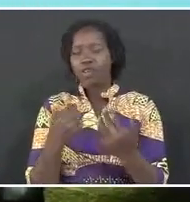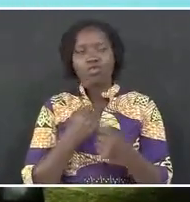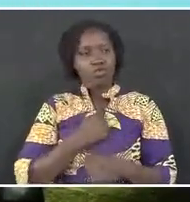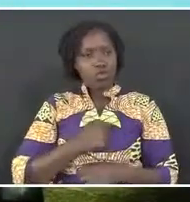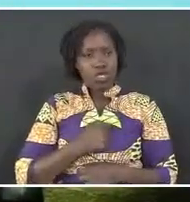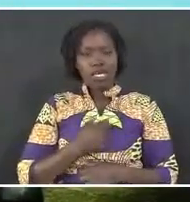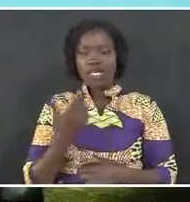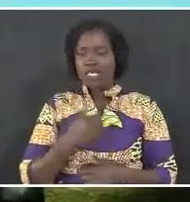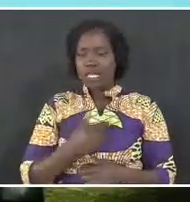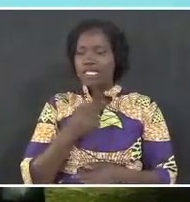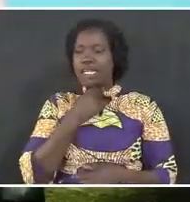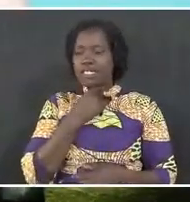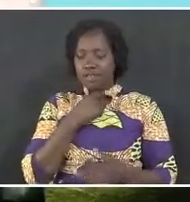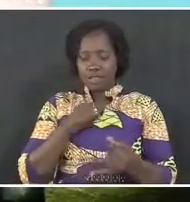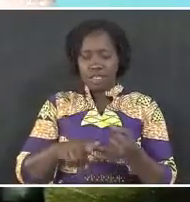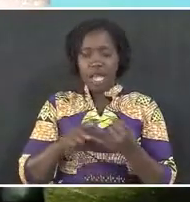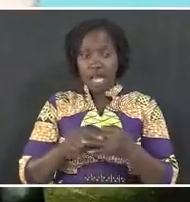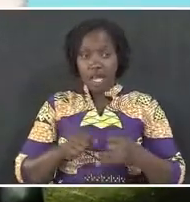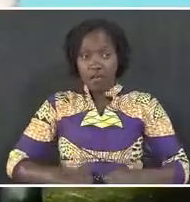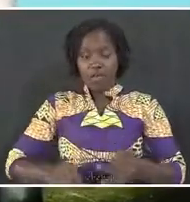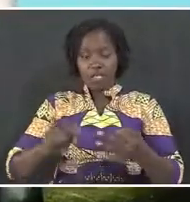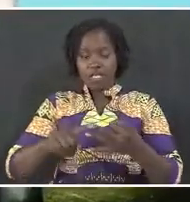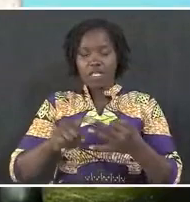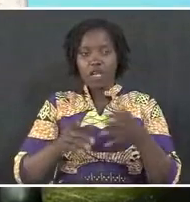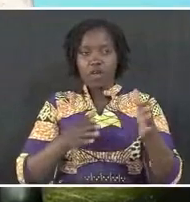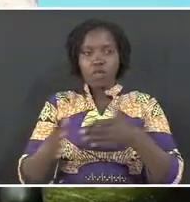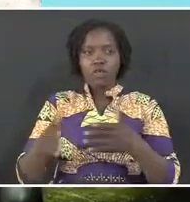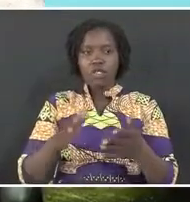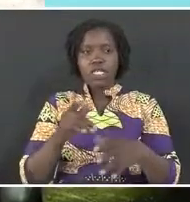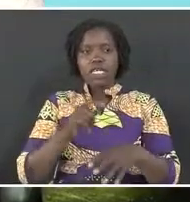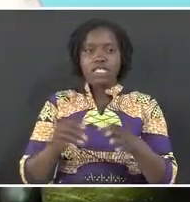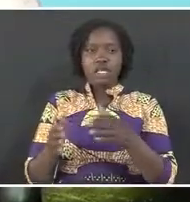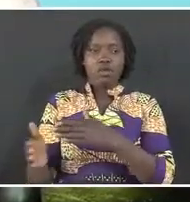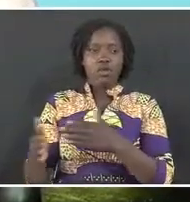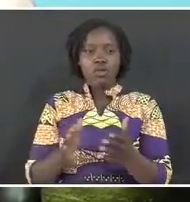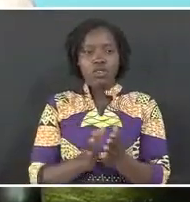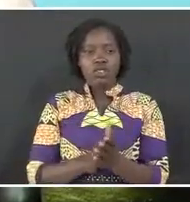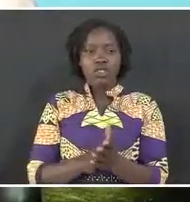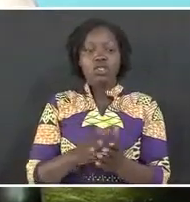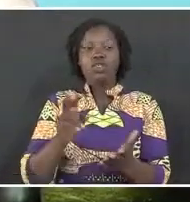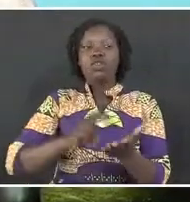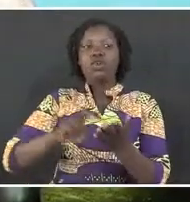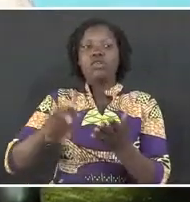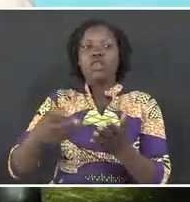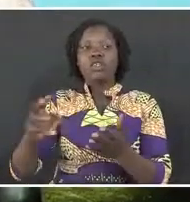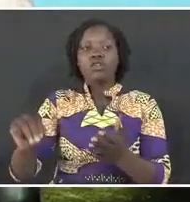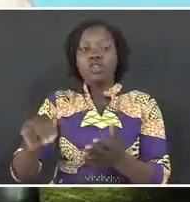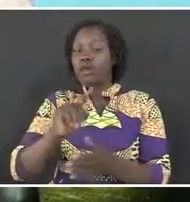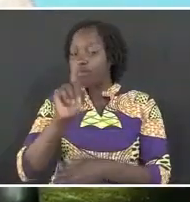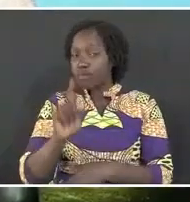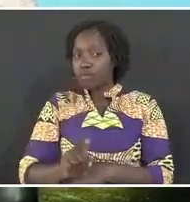opportunity. When opportunities arise, do you take advantage of them?